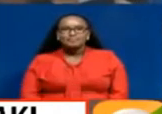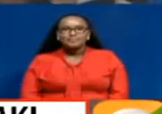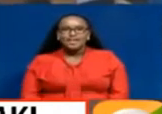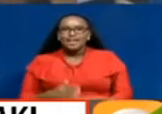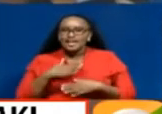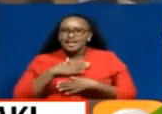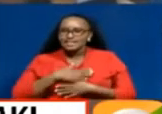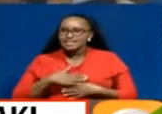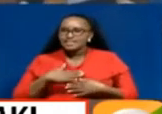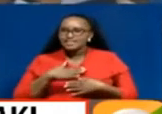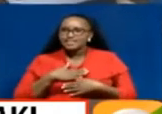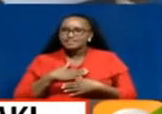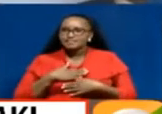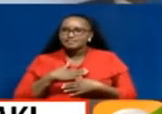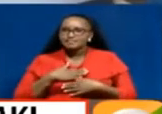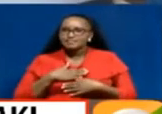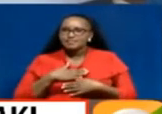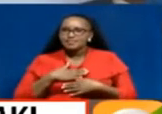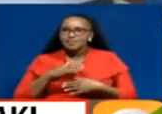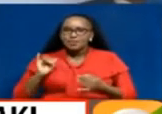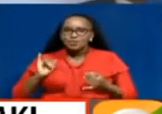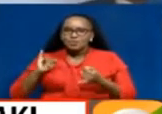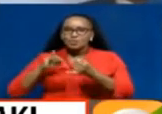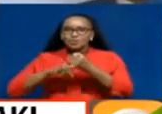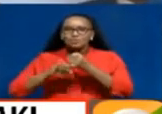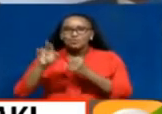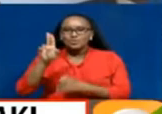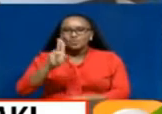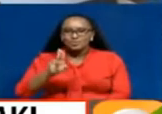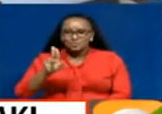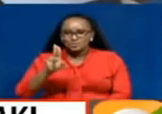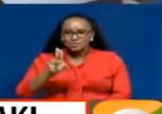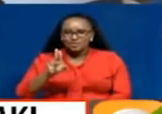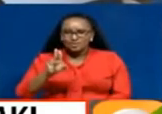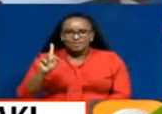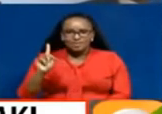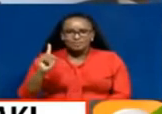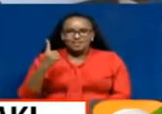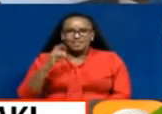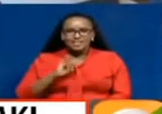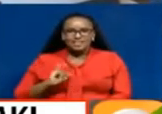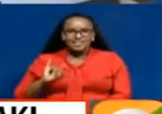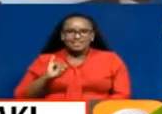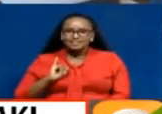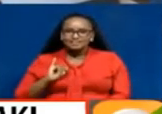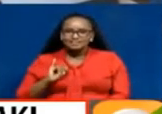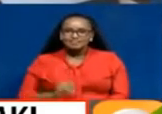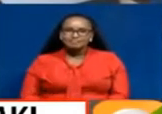Your Excellency Margaret Kenyatta, our First Lady,